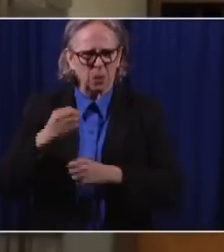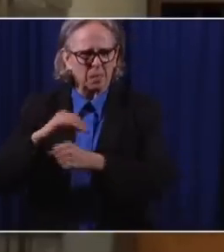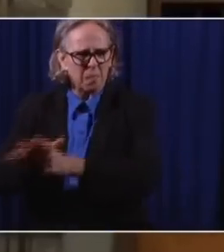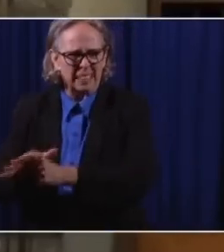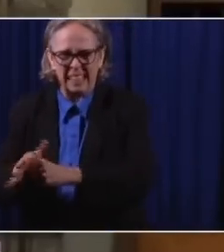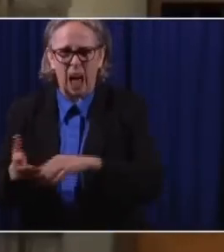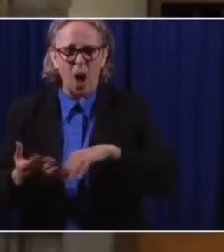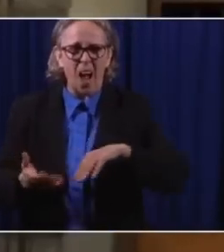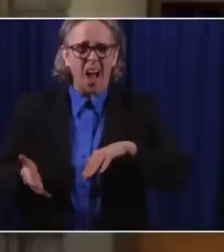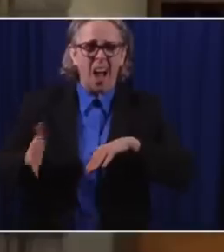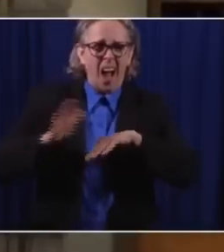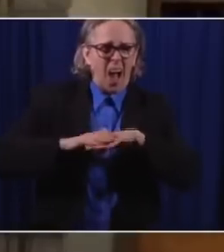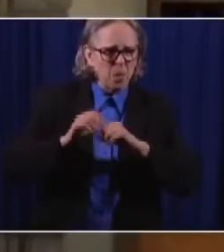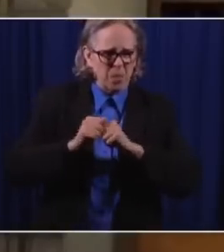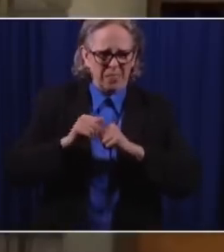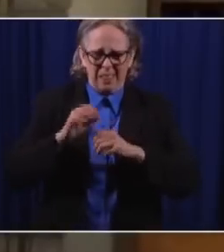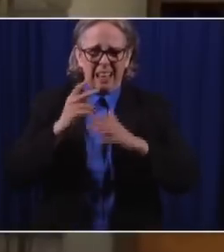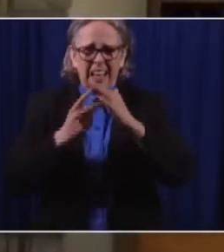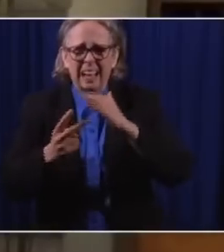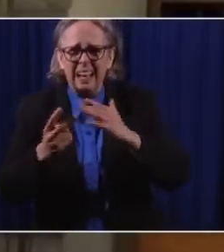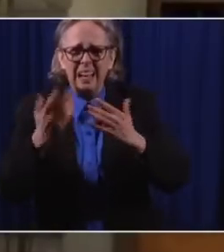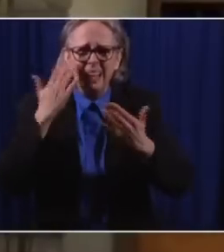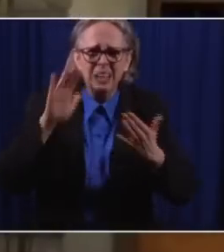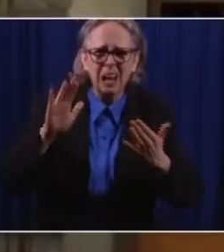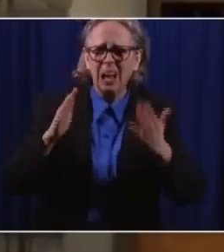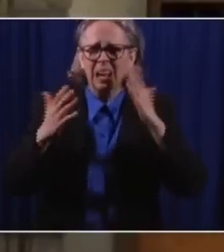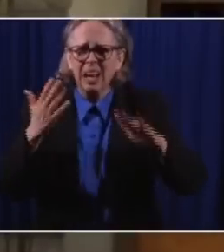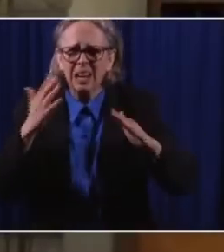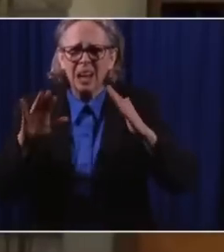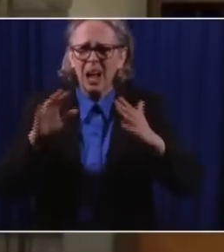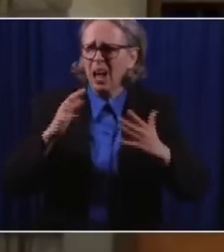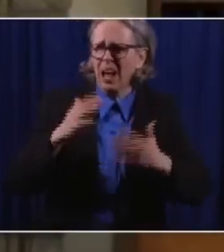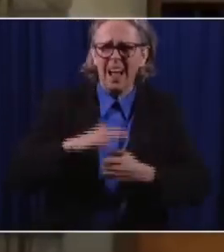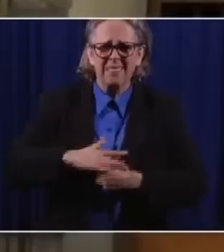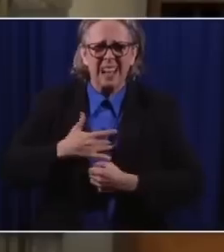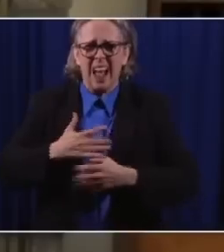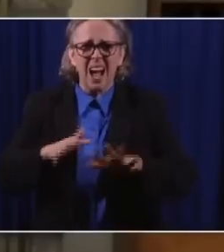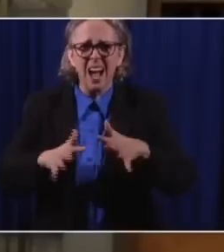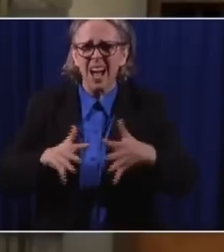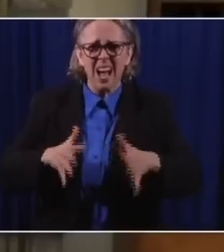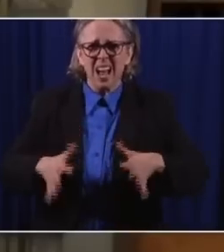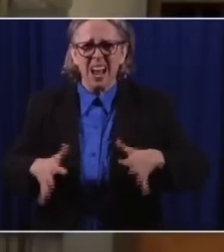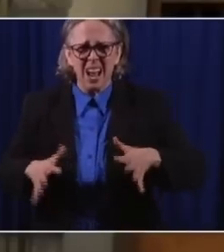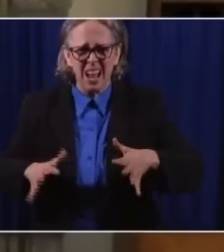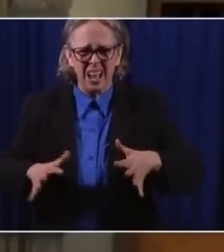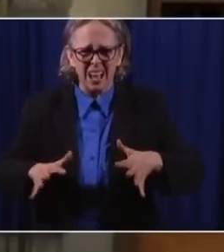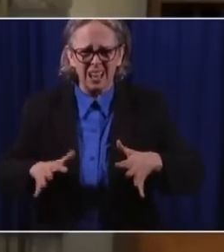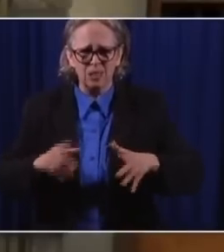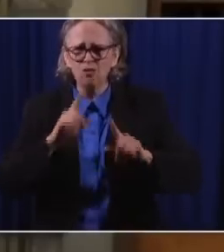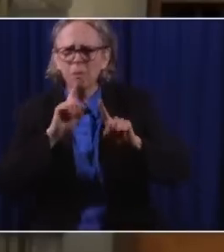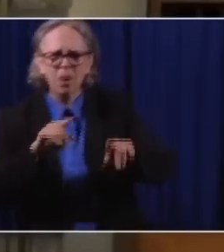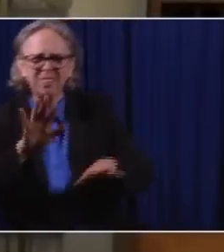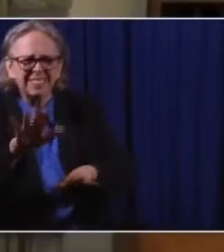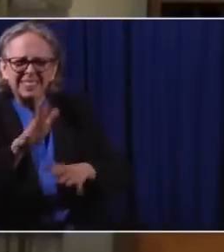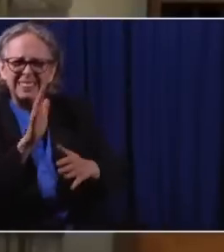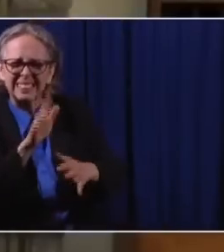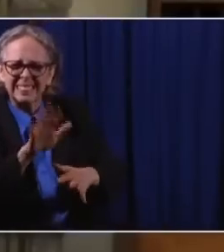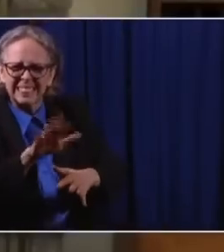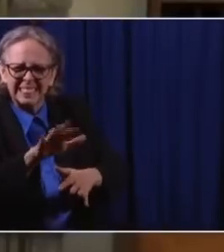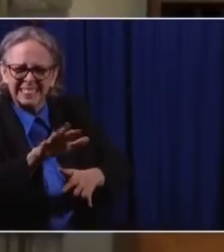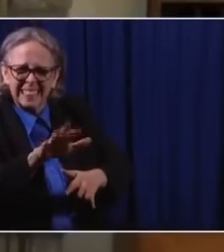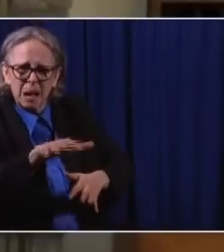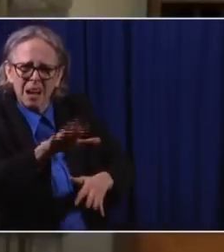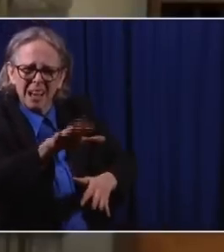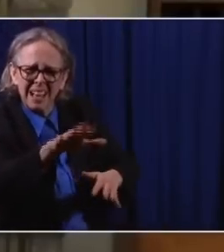some extra tension. And the uncertainty, of course, is in regard to the presidential campaign or the